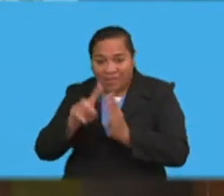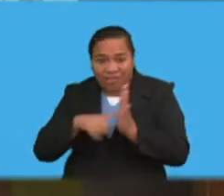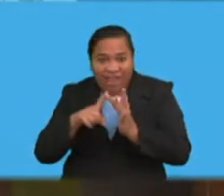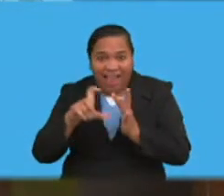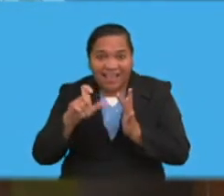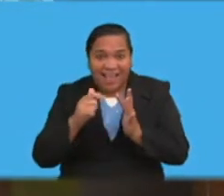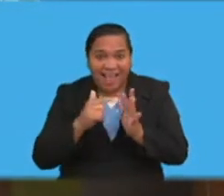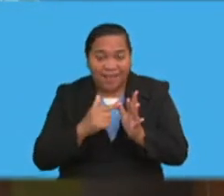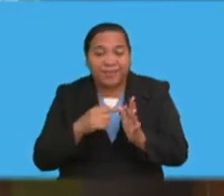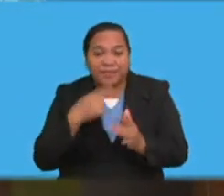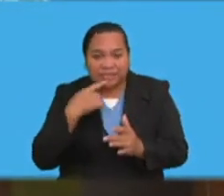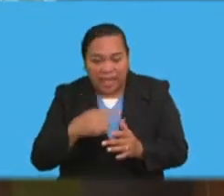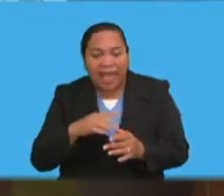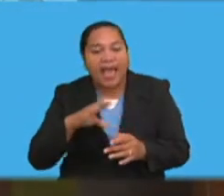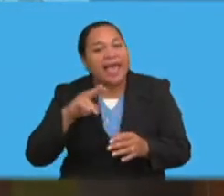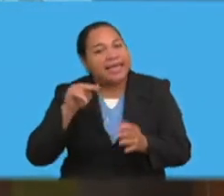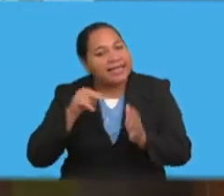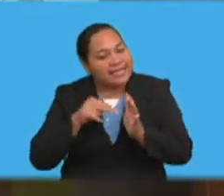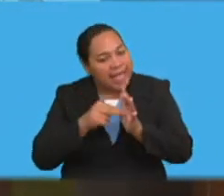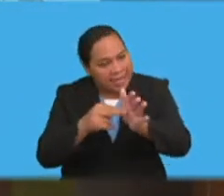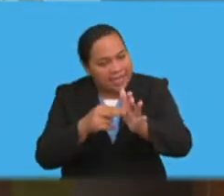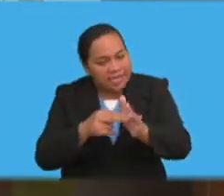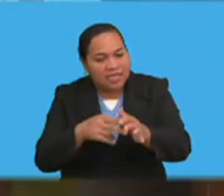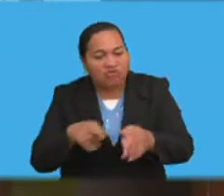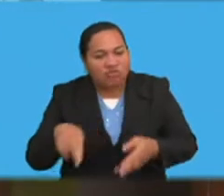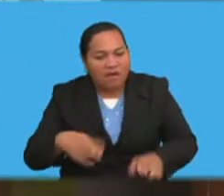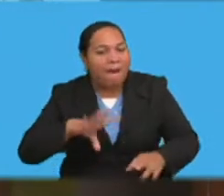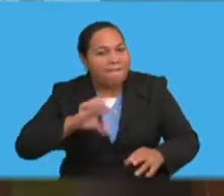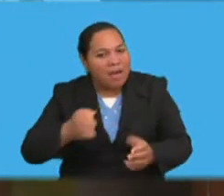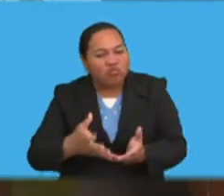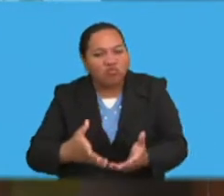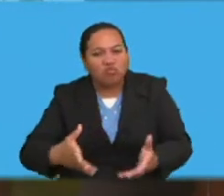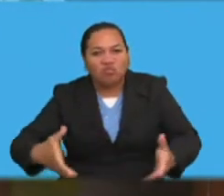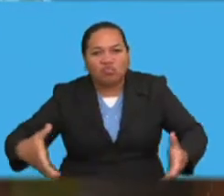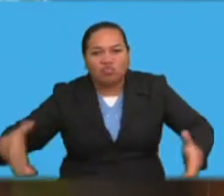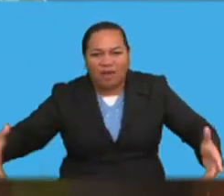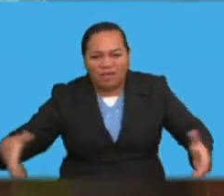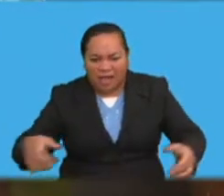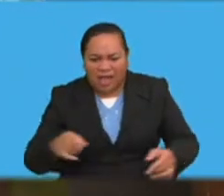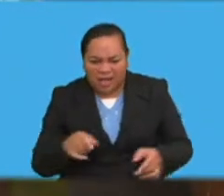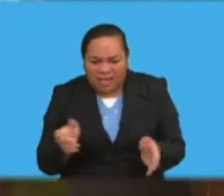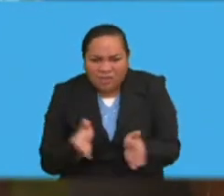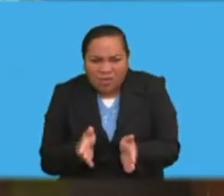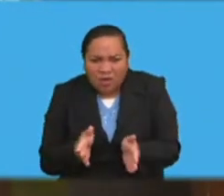Speaker, that the Nadi River has to be widened to twice the existing